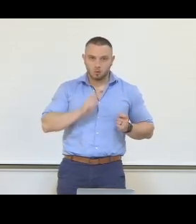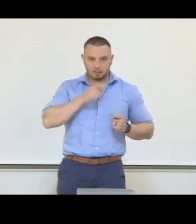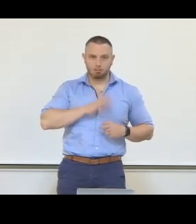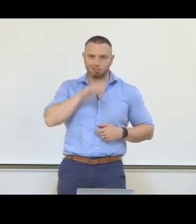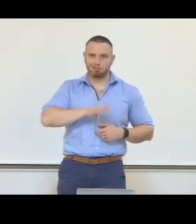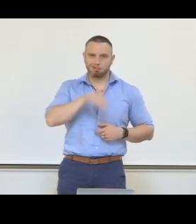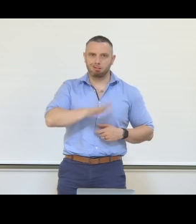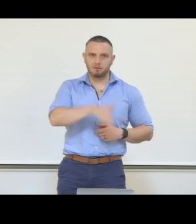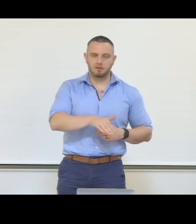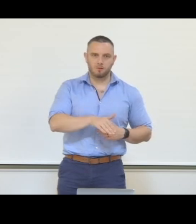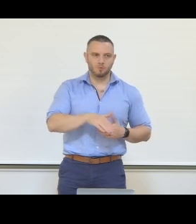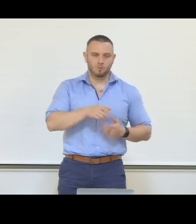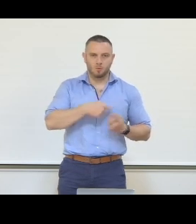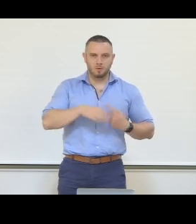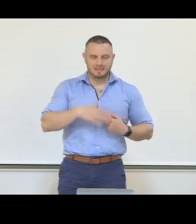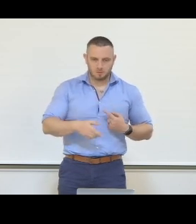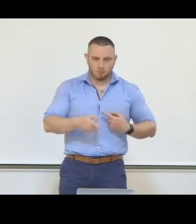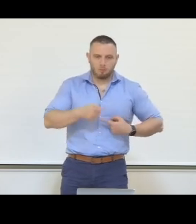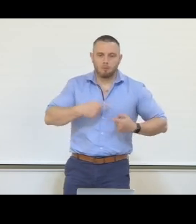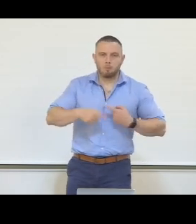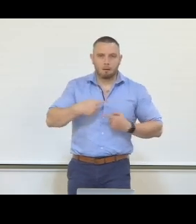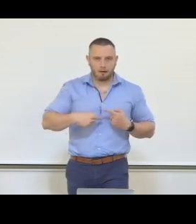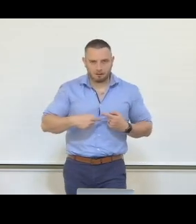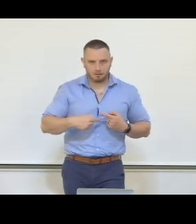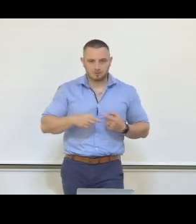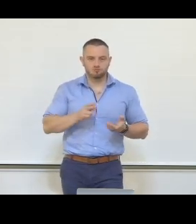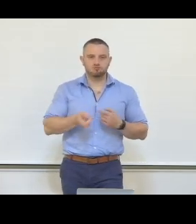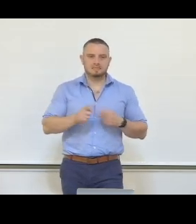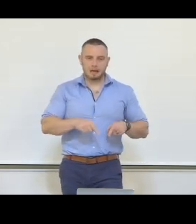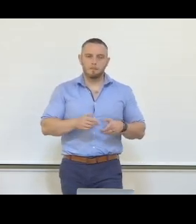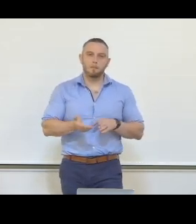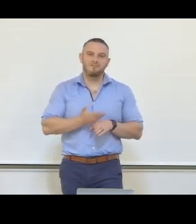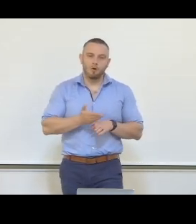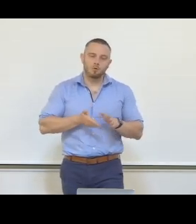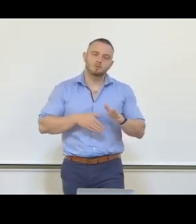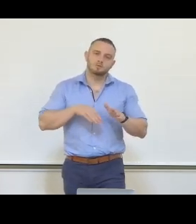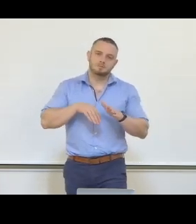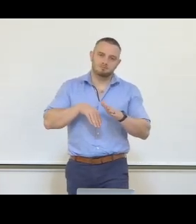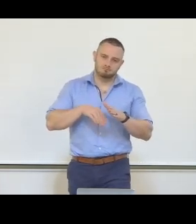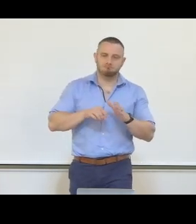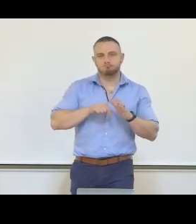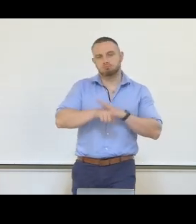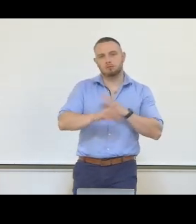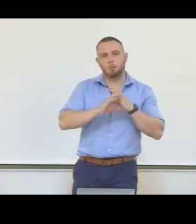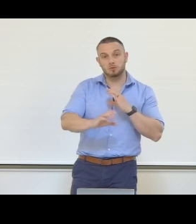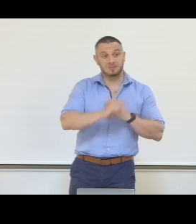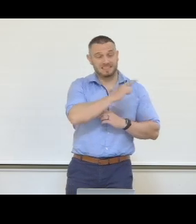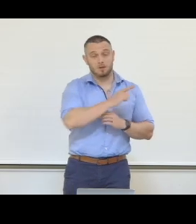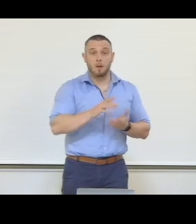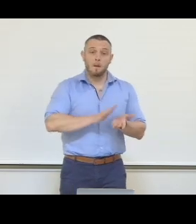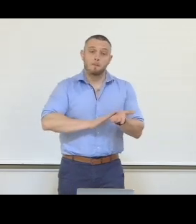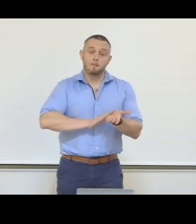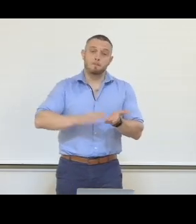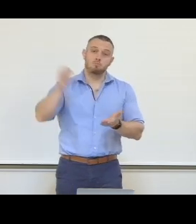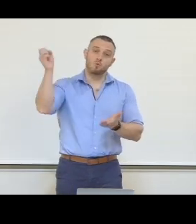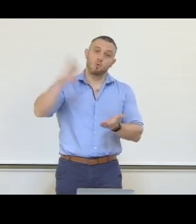chaotic and that we would need to reset before exiting the modules. So we had the blue light experiment, where we had blue light